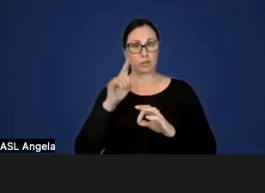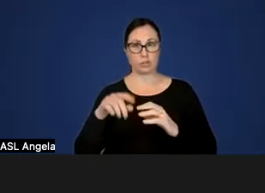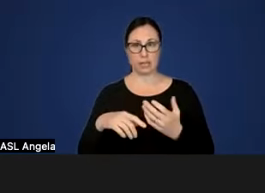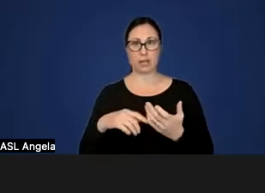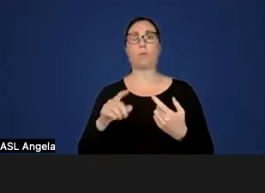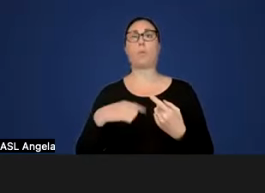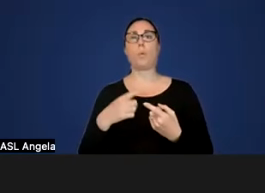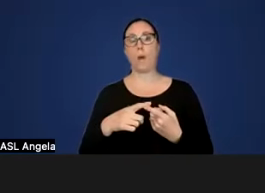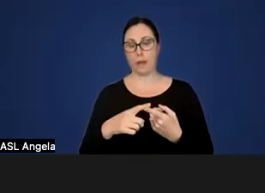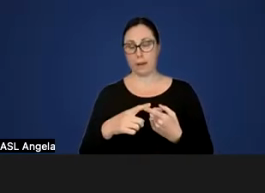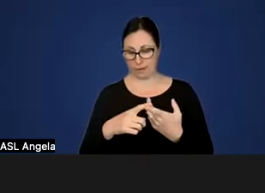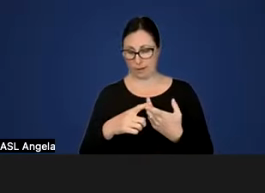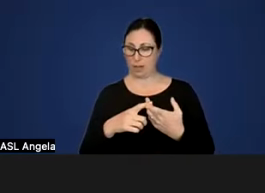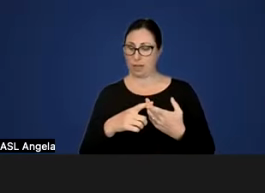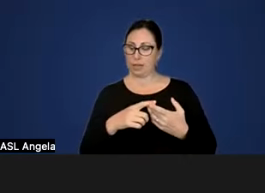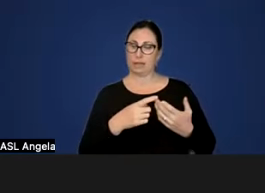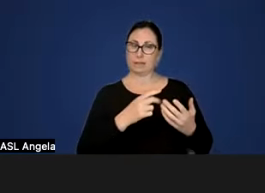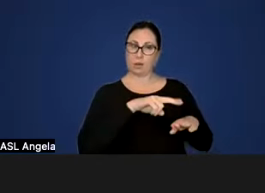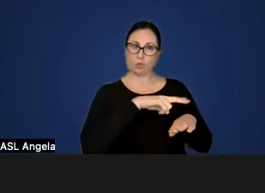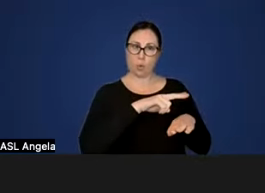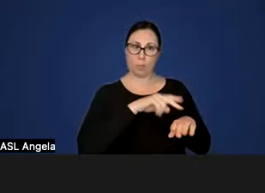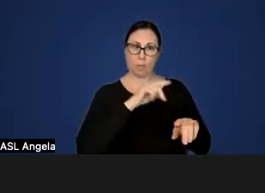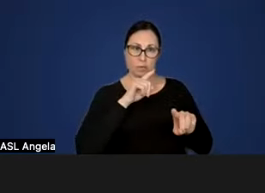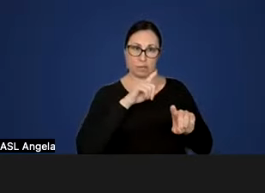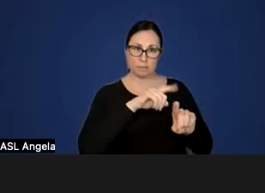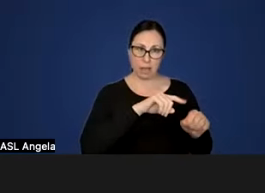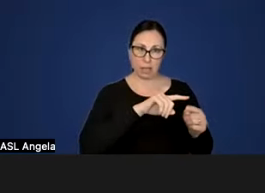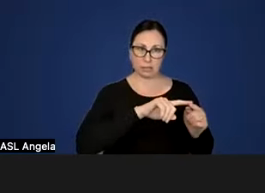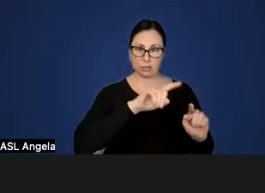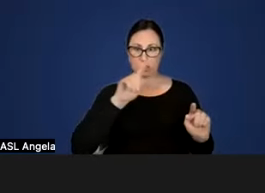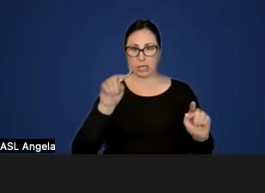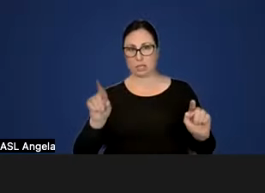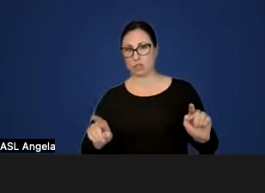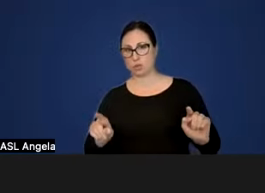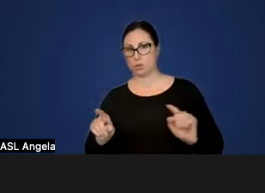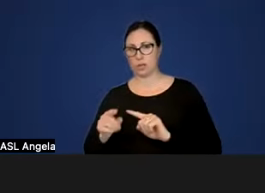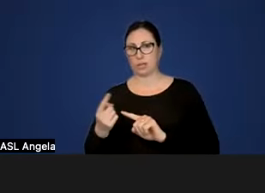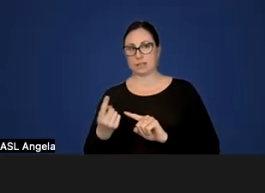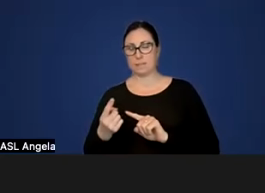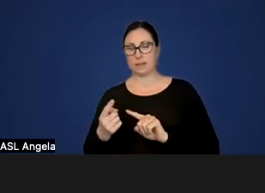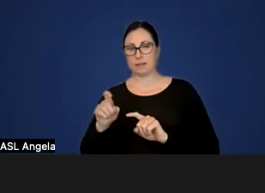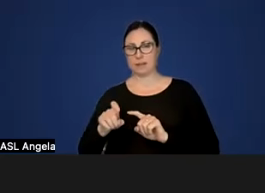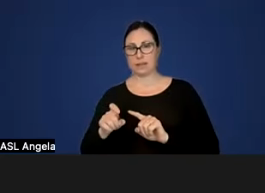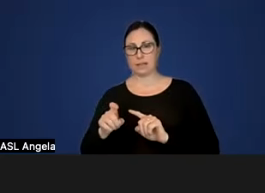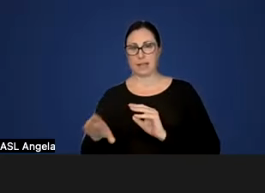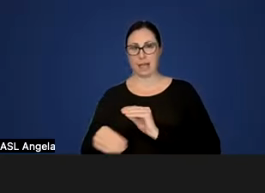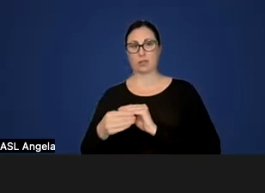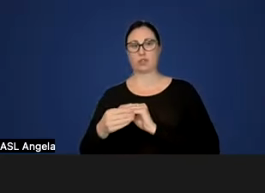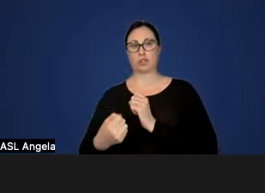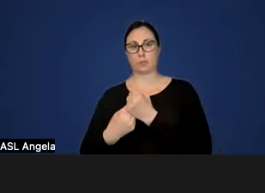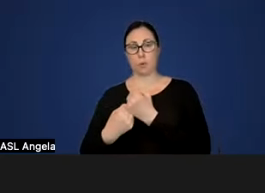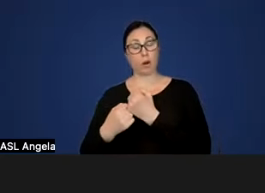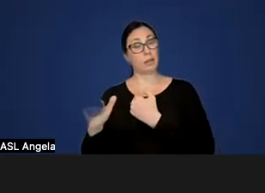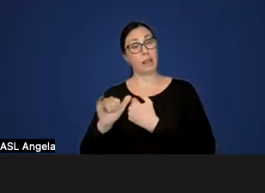a reasonable or normal response to something that might need a little extra support. like chemical dependency counseling,